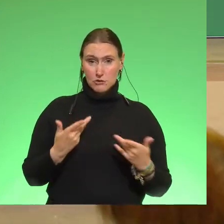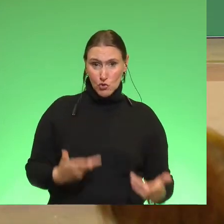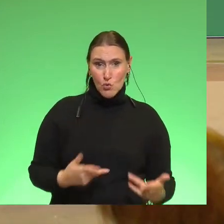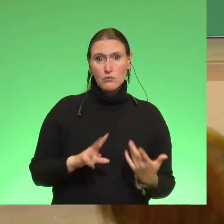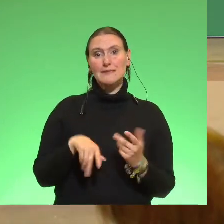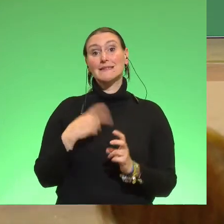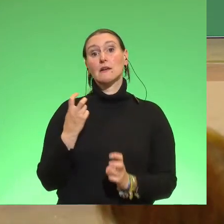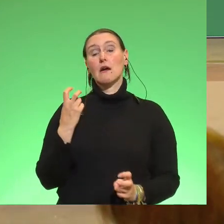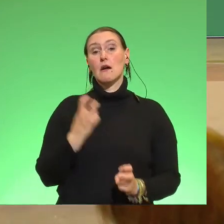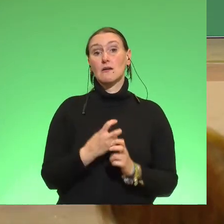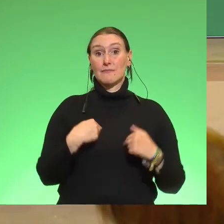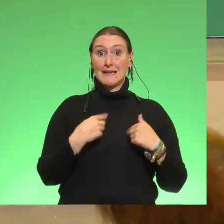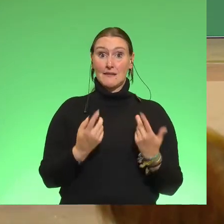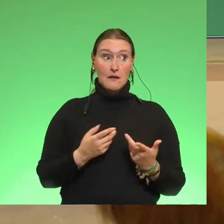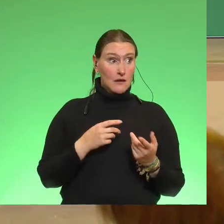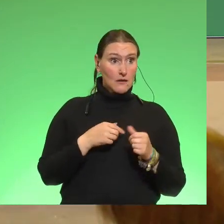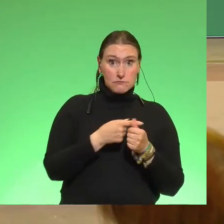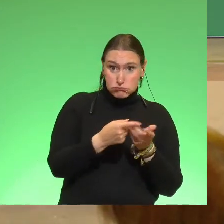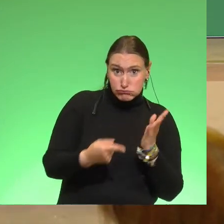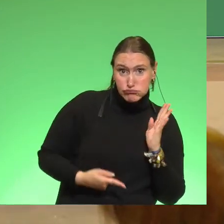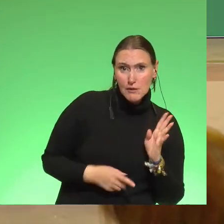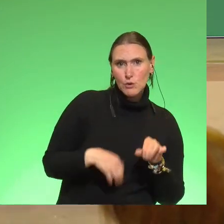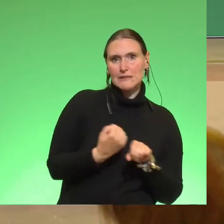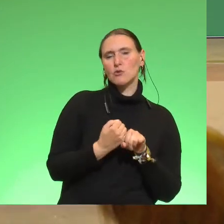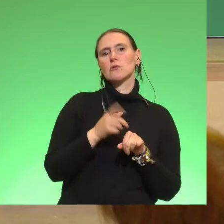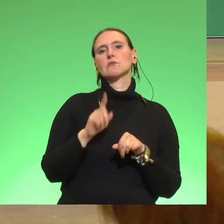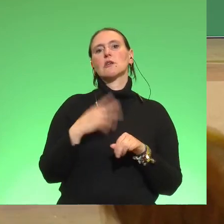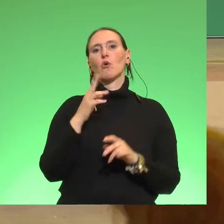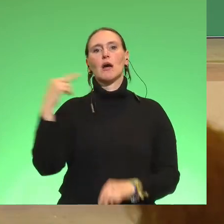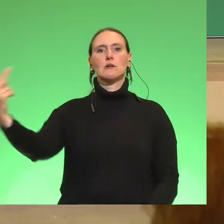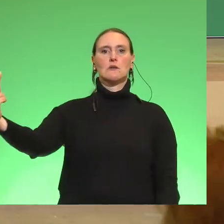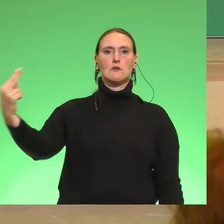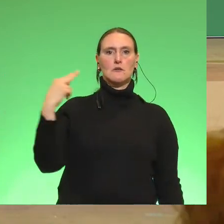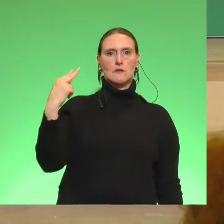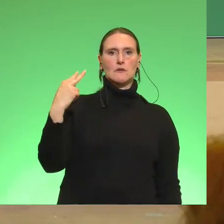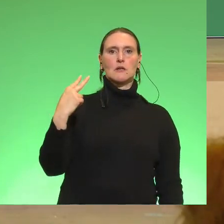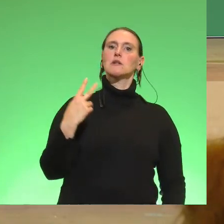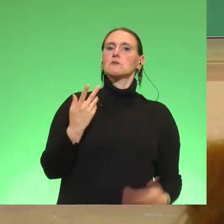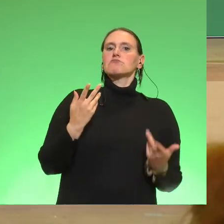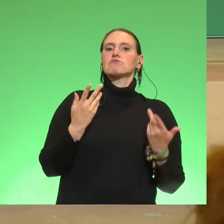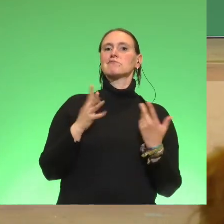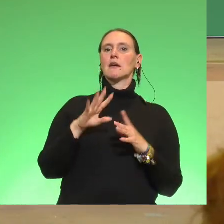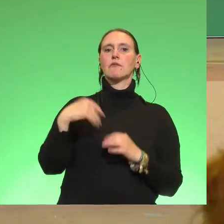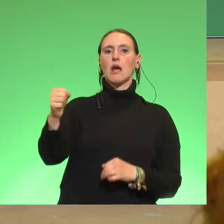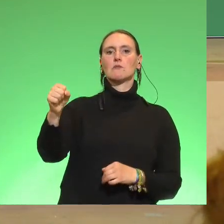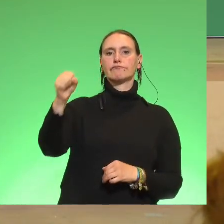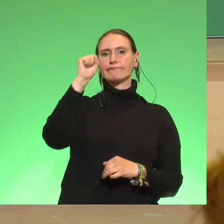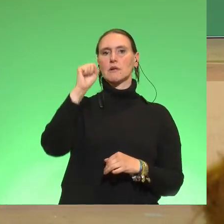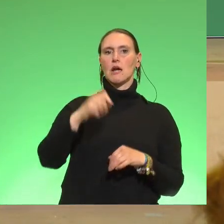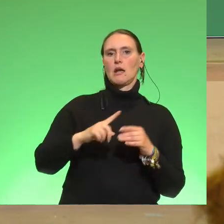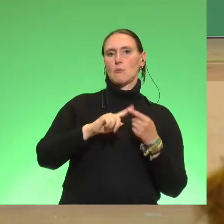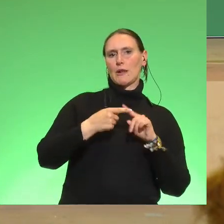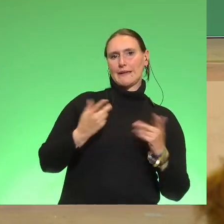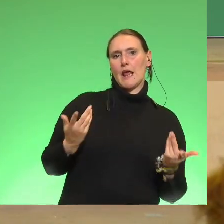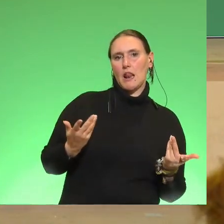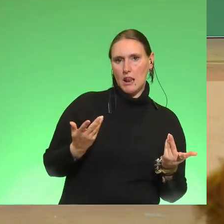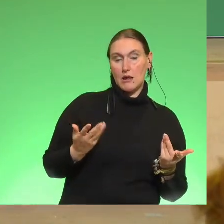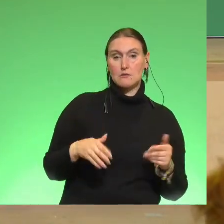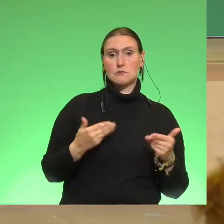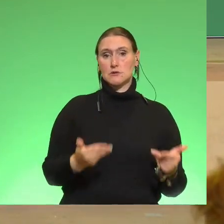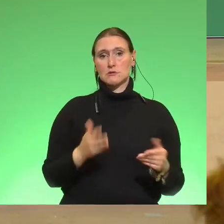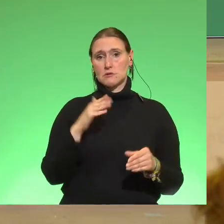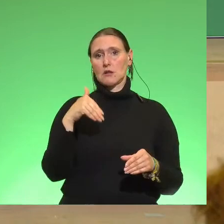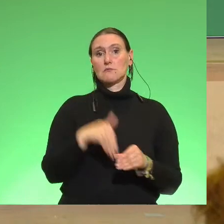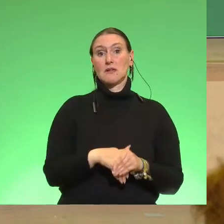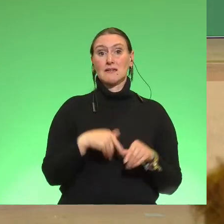do is immediately politicized from the outside. And I think that's extremely tiring. And I think the sentence, make